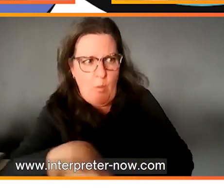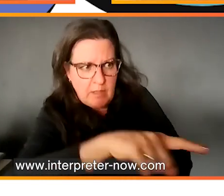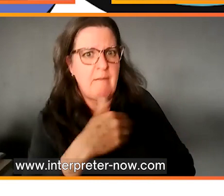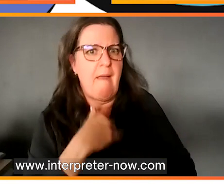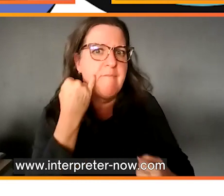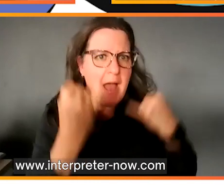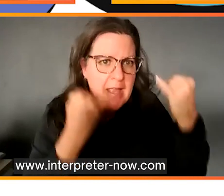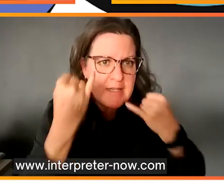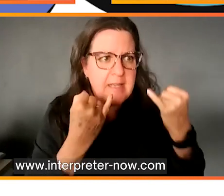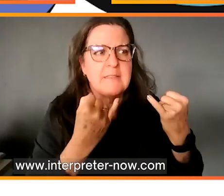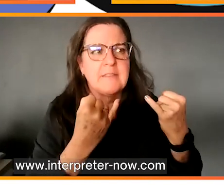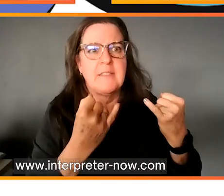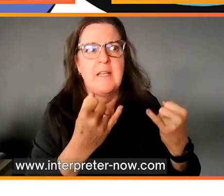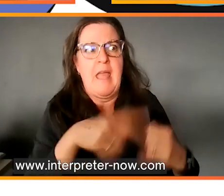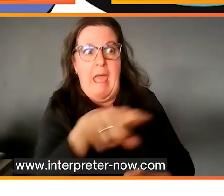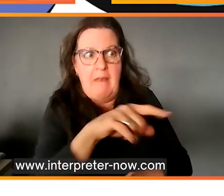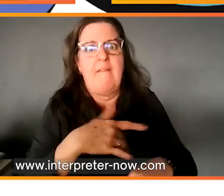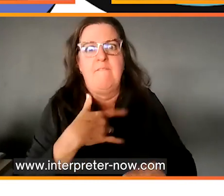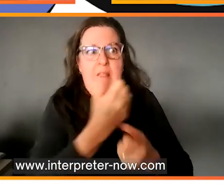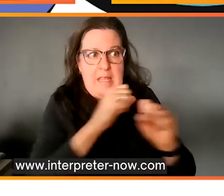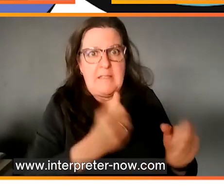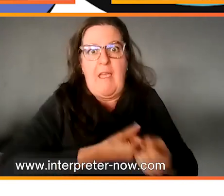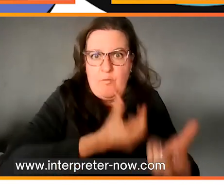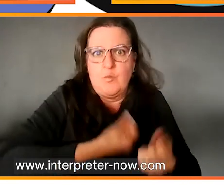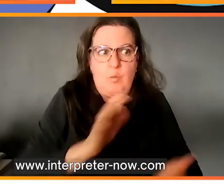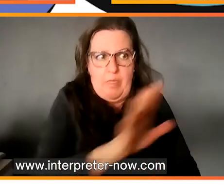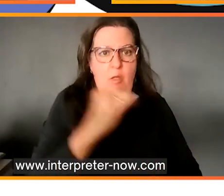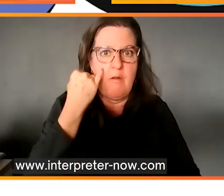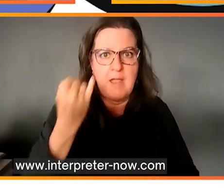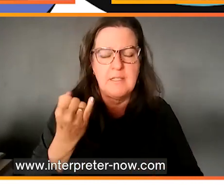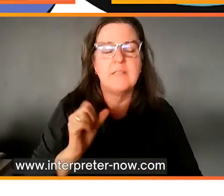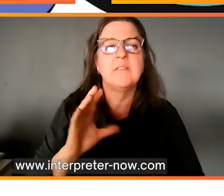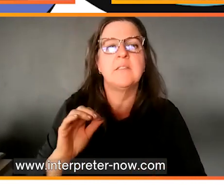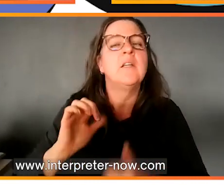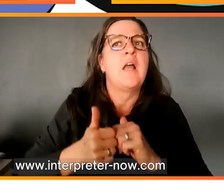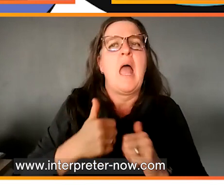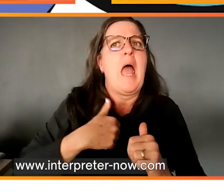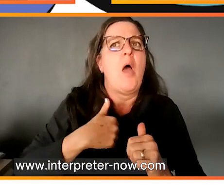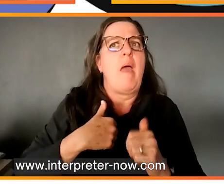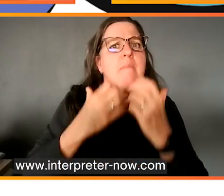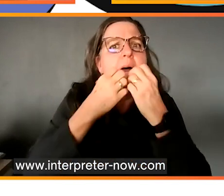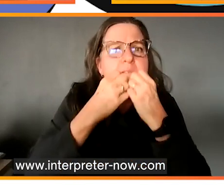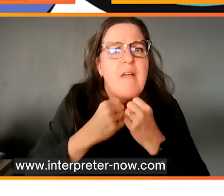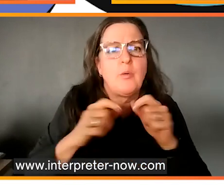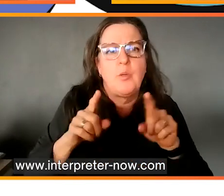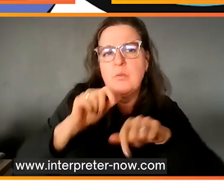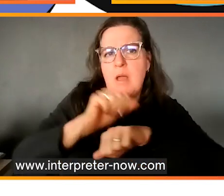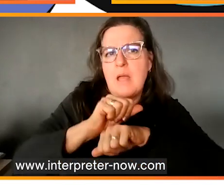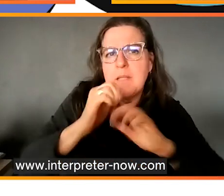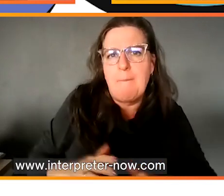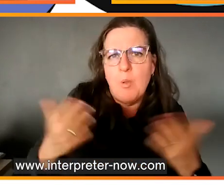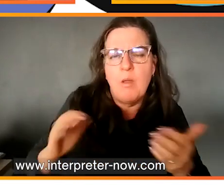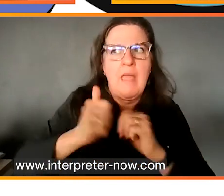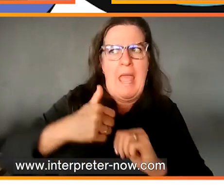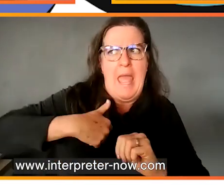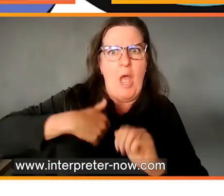into, okay, so what does all that mean? If the bully is coming at you, I actually